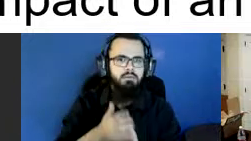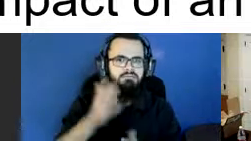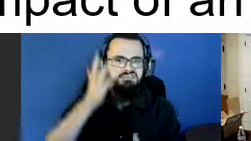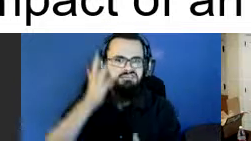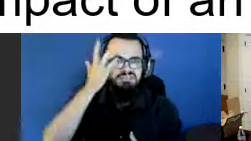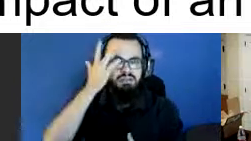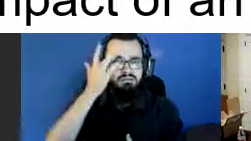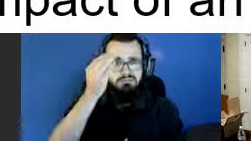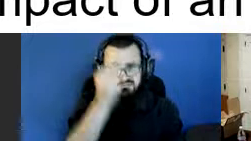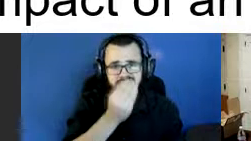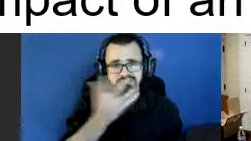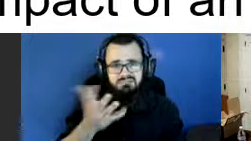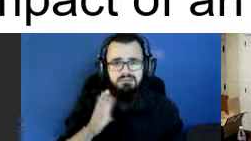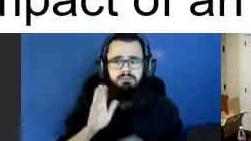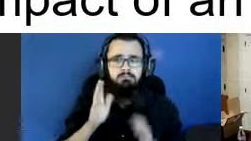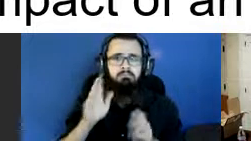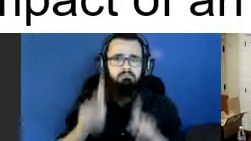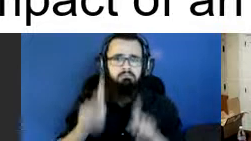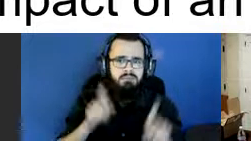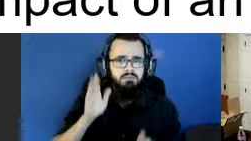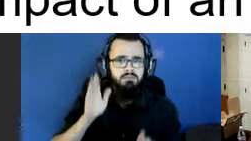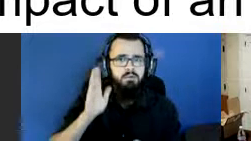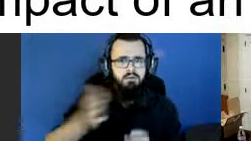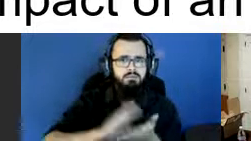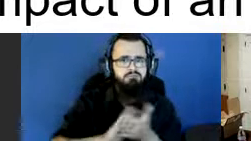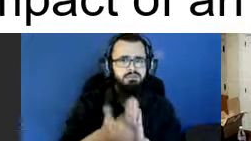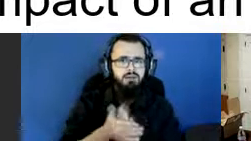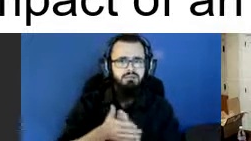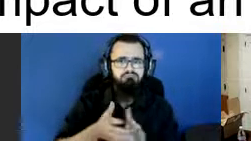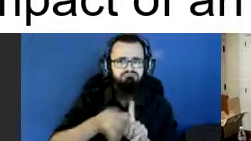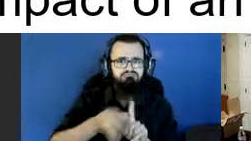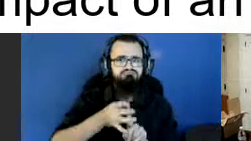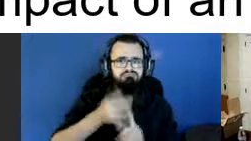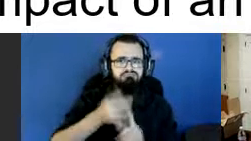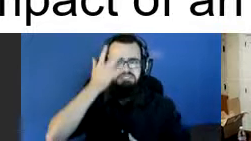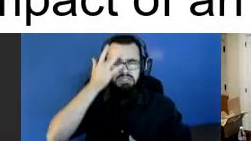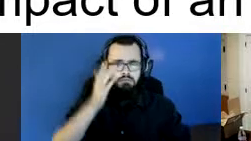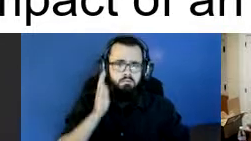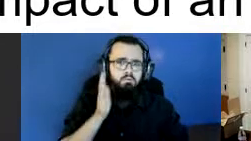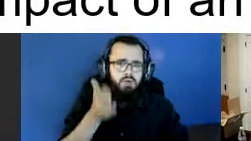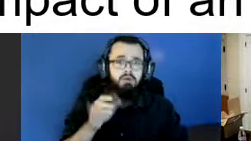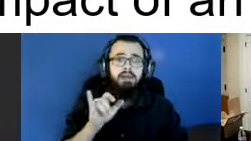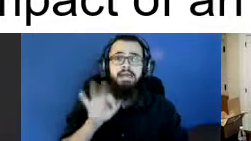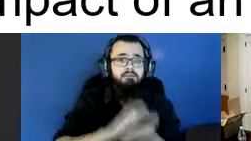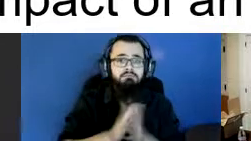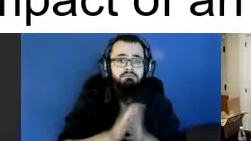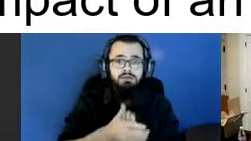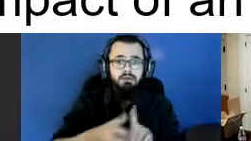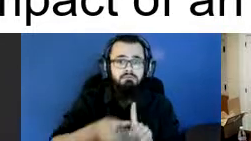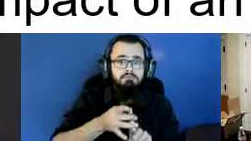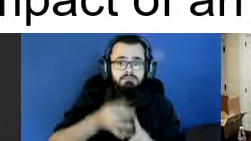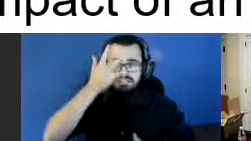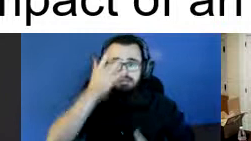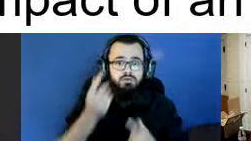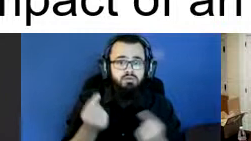help support people who are sick so that it has minimal impact and that they come back feeling